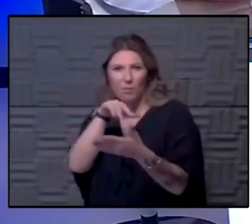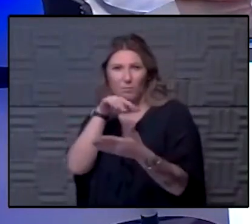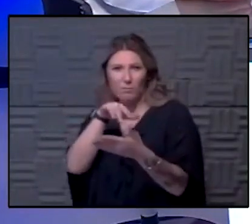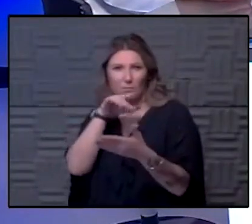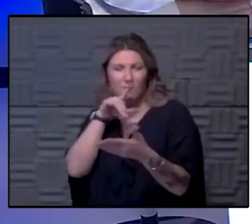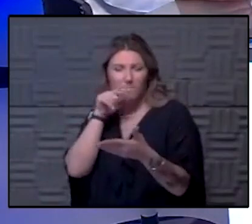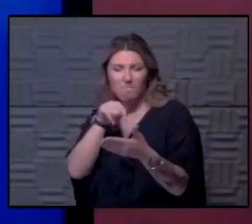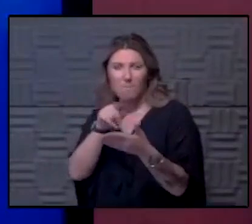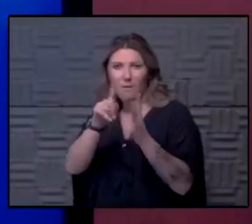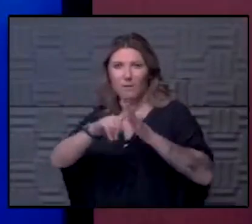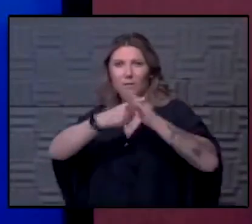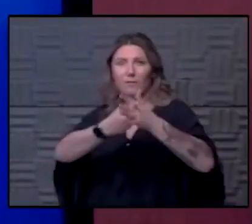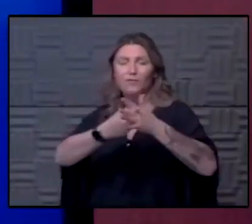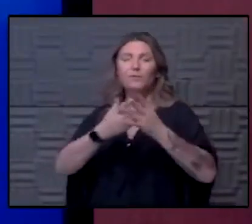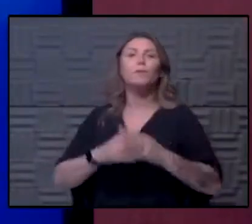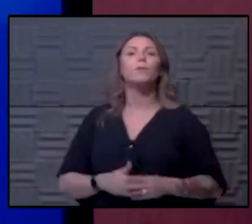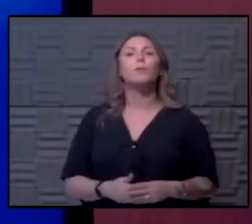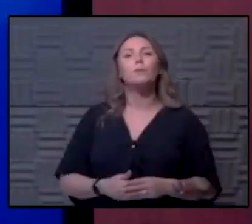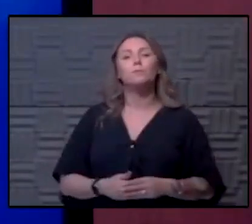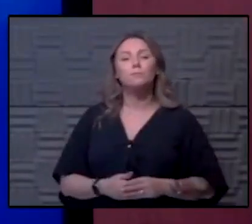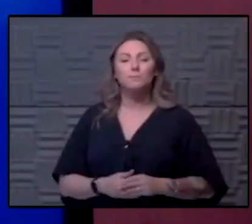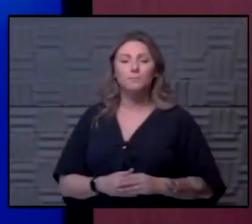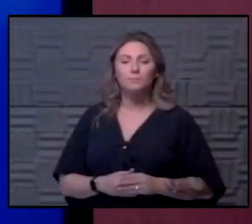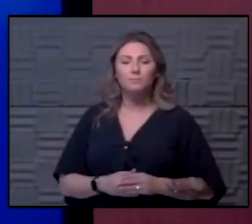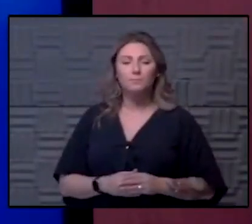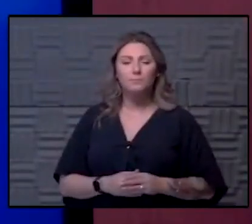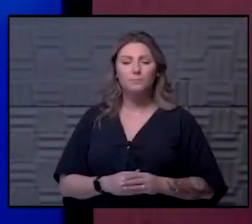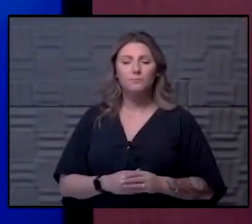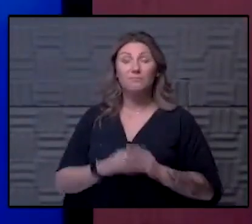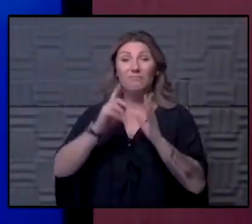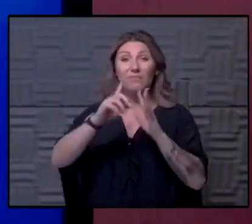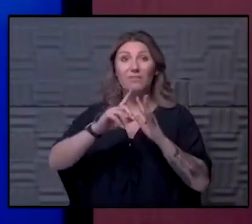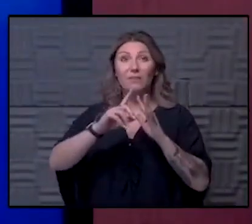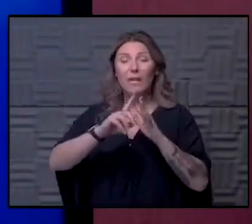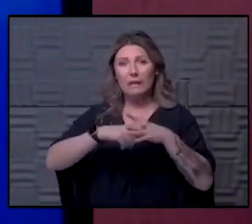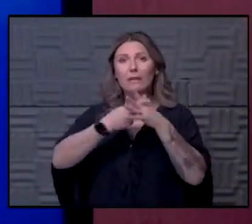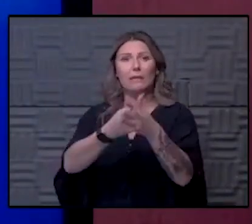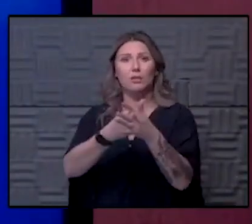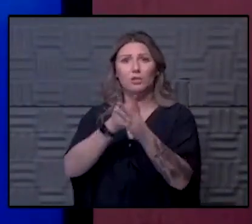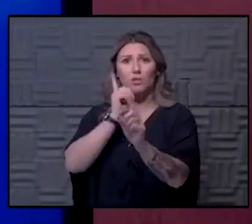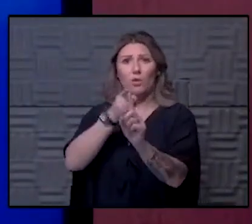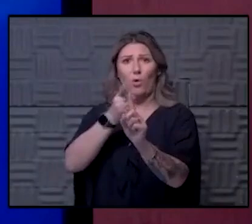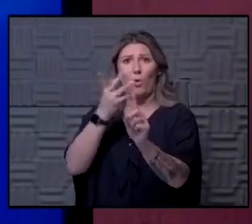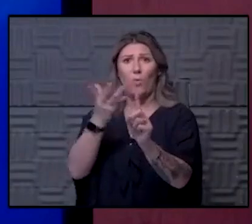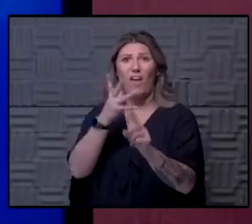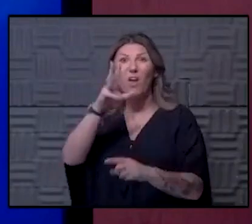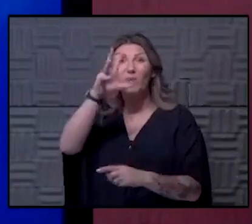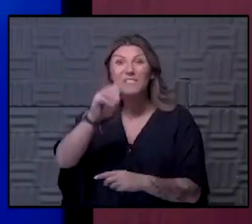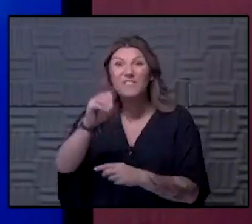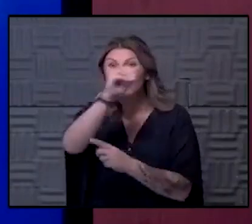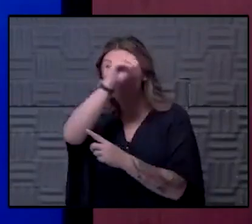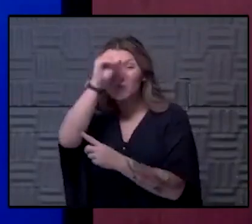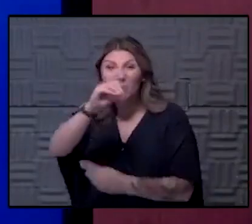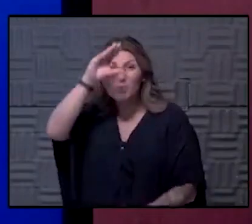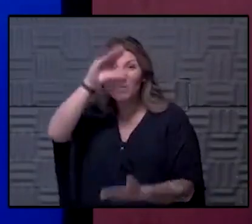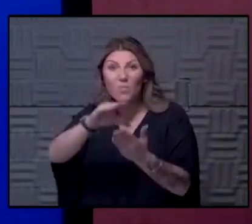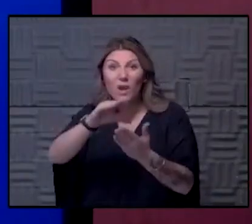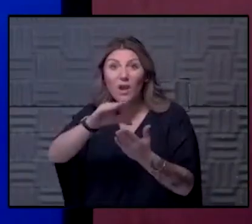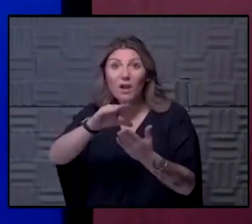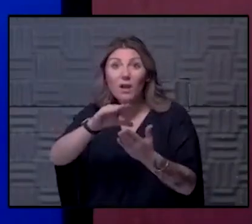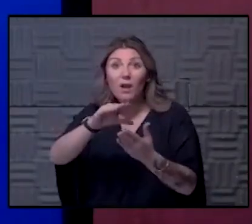we said that if the initial goal was to get 50% reduction